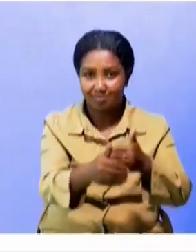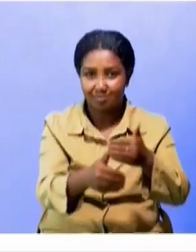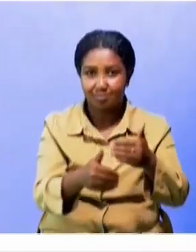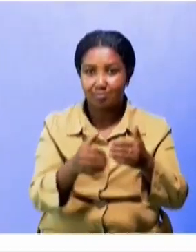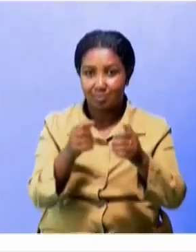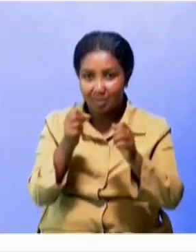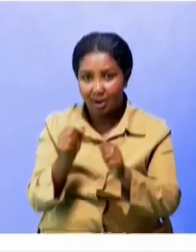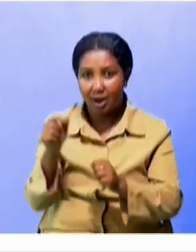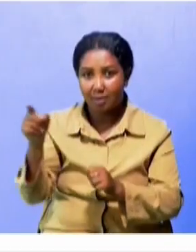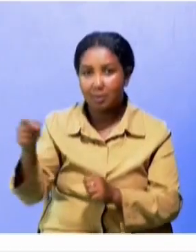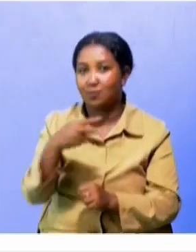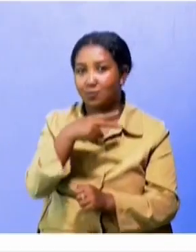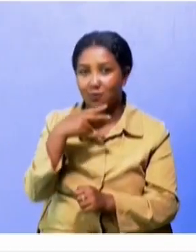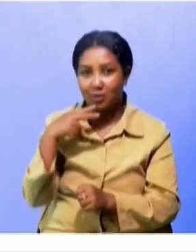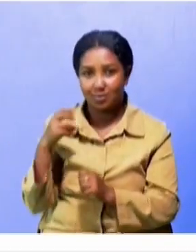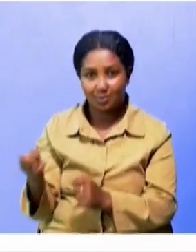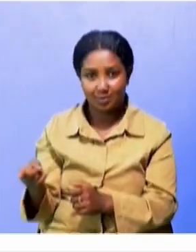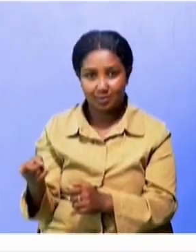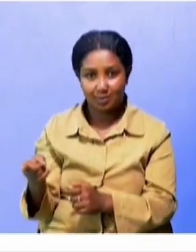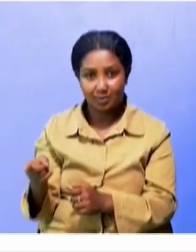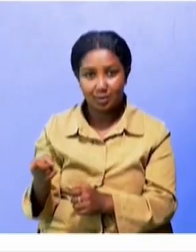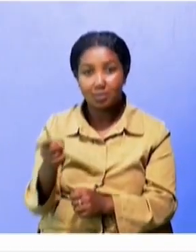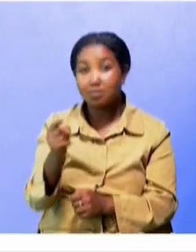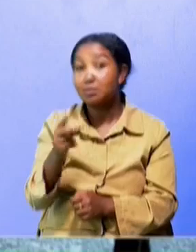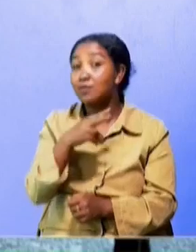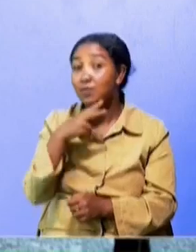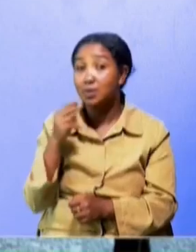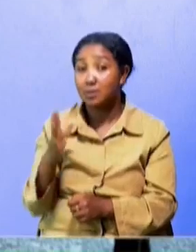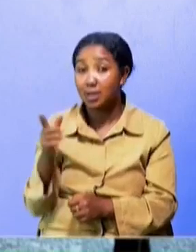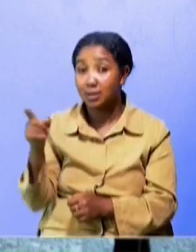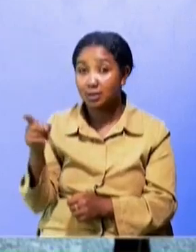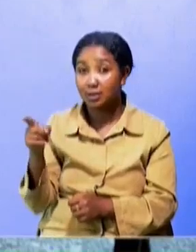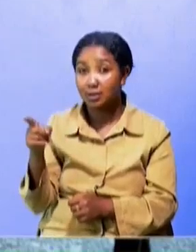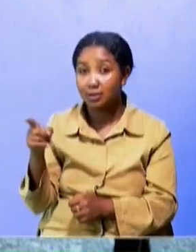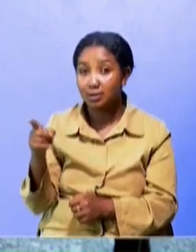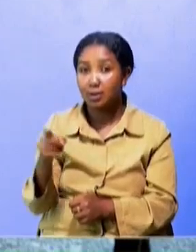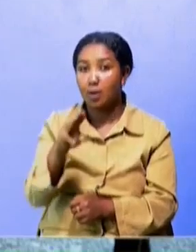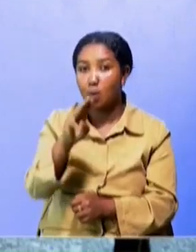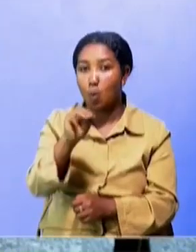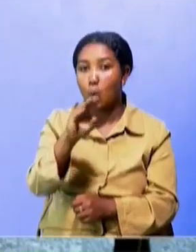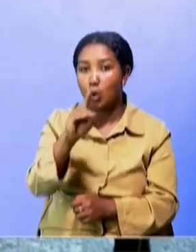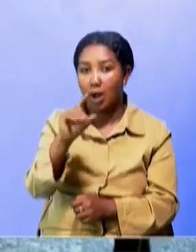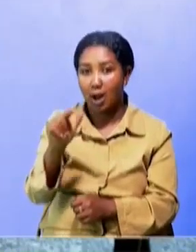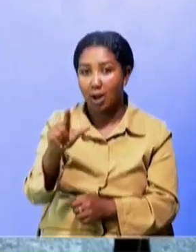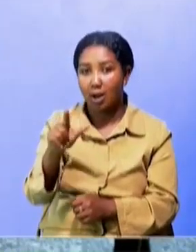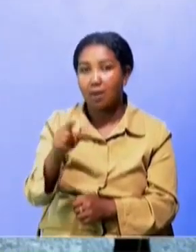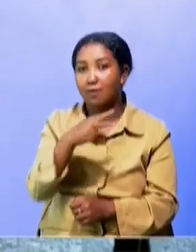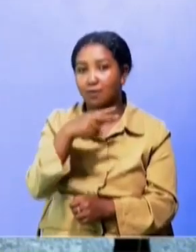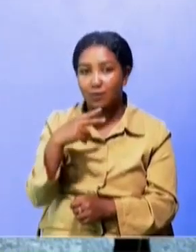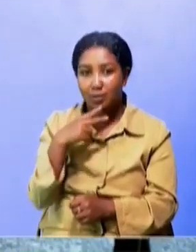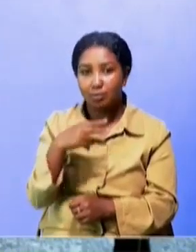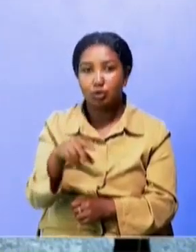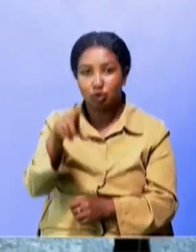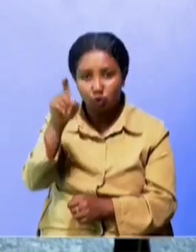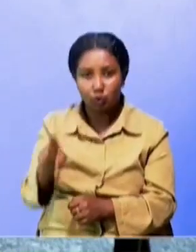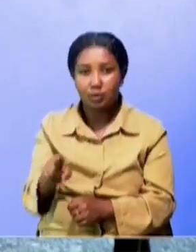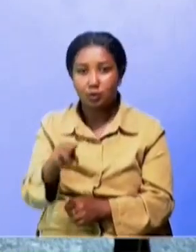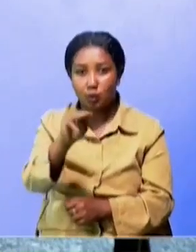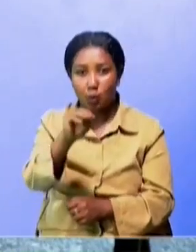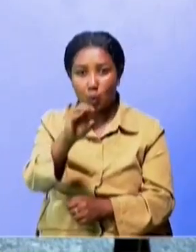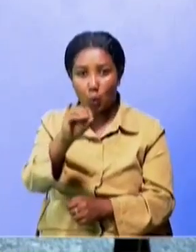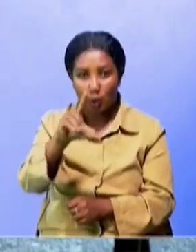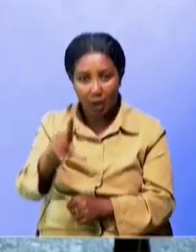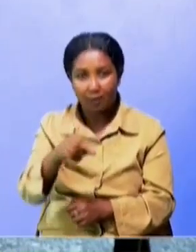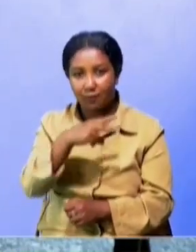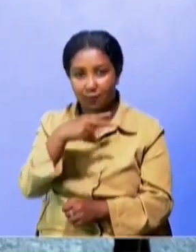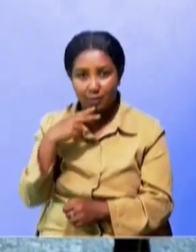here now, it's a verb. What kind of verb is it? It's a modal verb. Should is it's a modal verb.